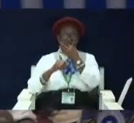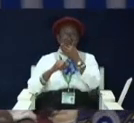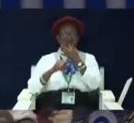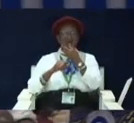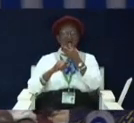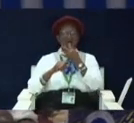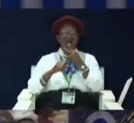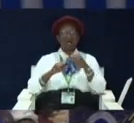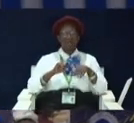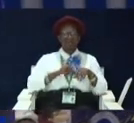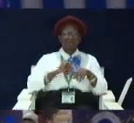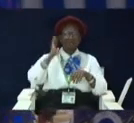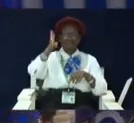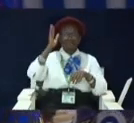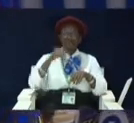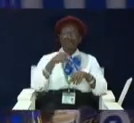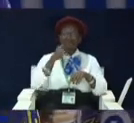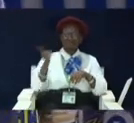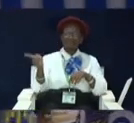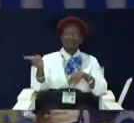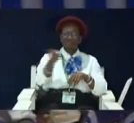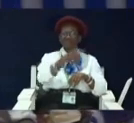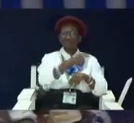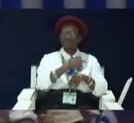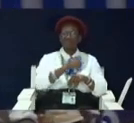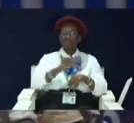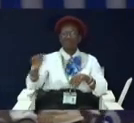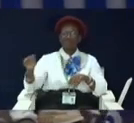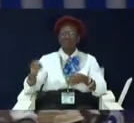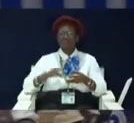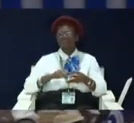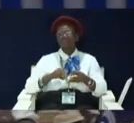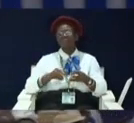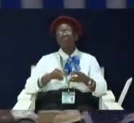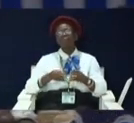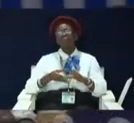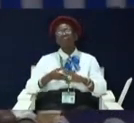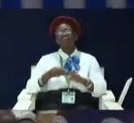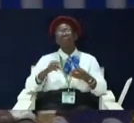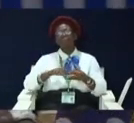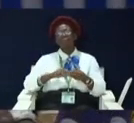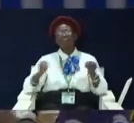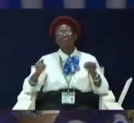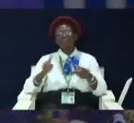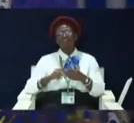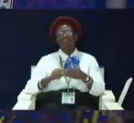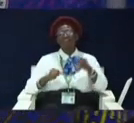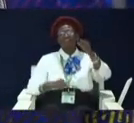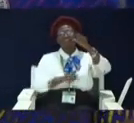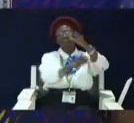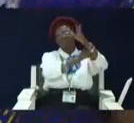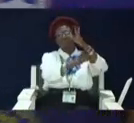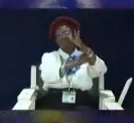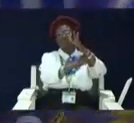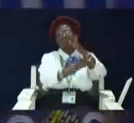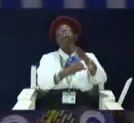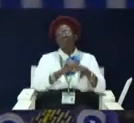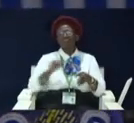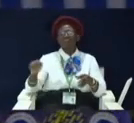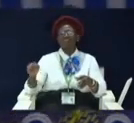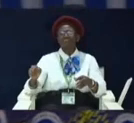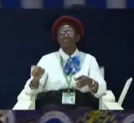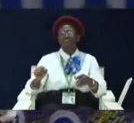I will tell you a story to back the final blessing for tonight. Master itan